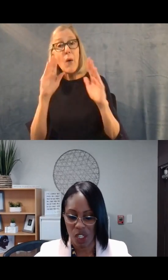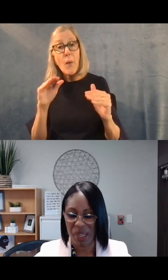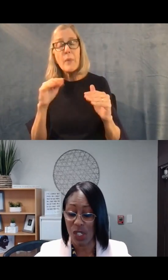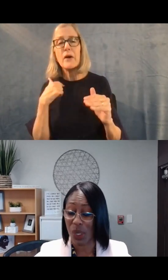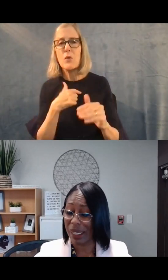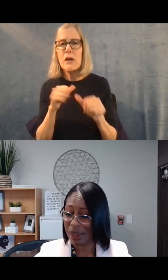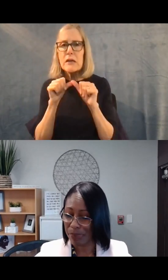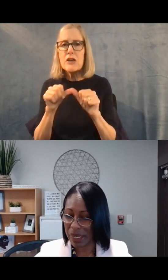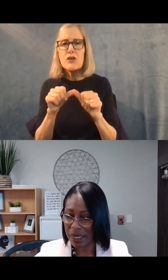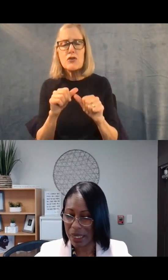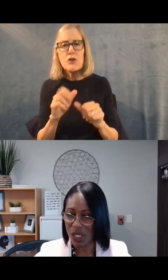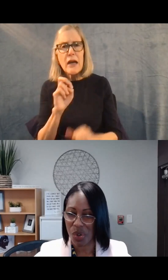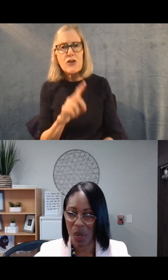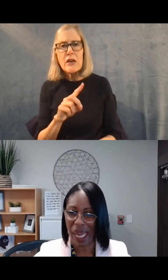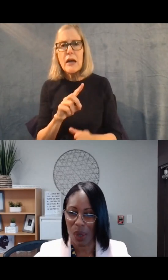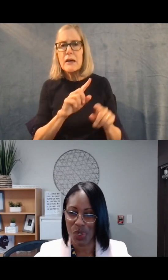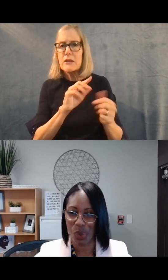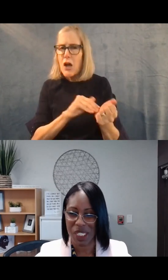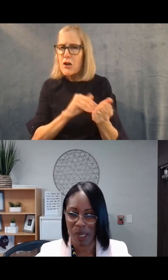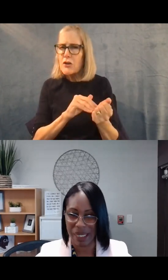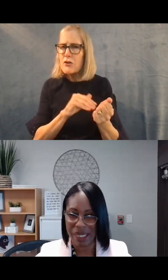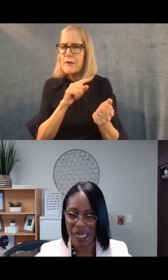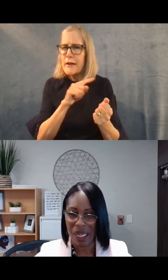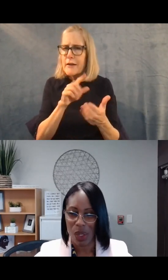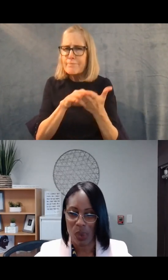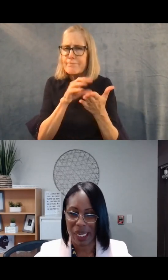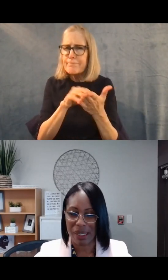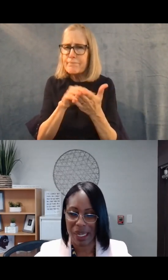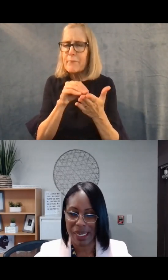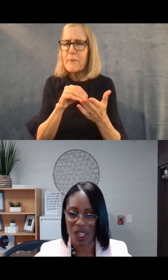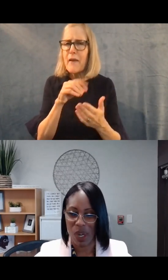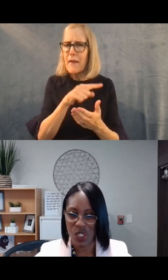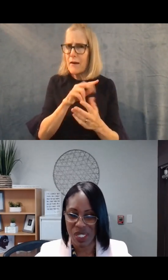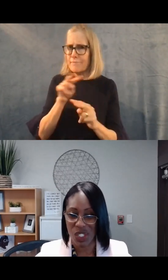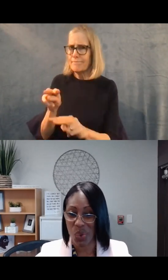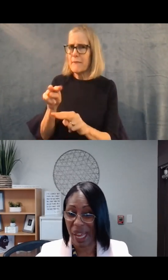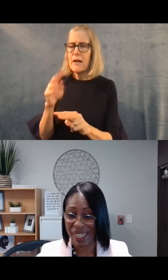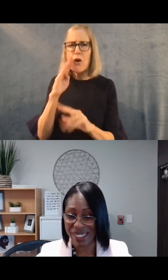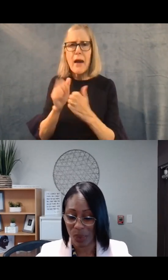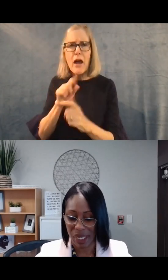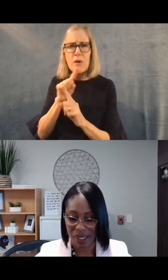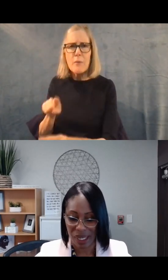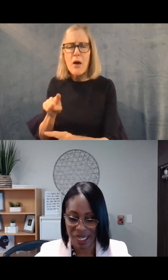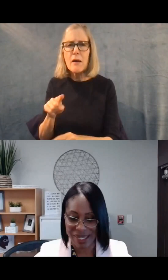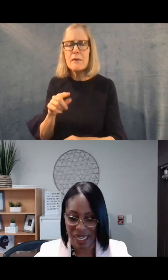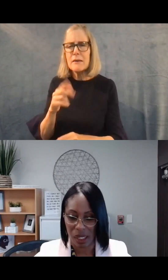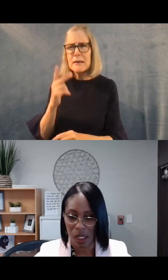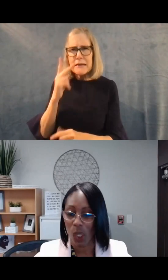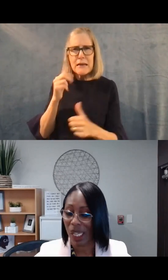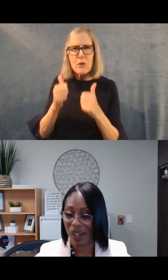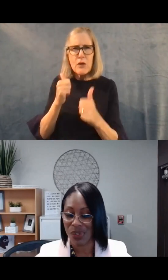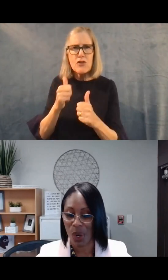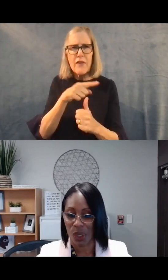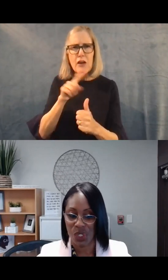doctors continue to be educated to know how to respond, recognize the questions to ask, recognize that